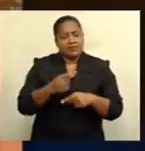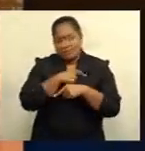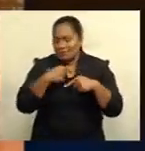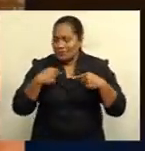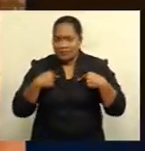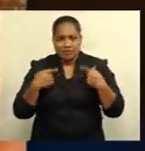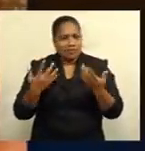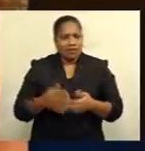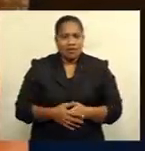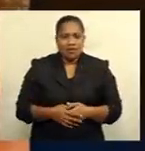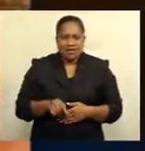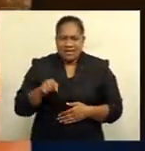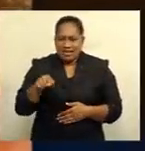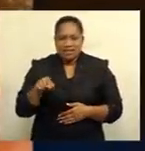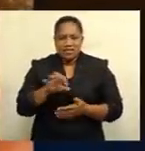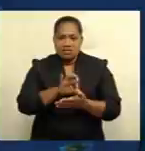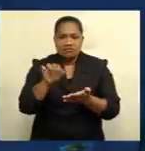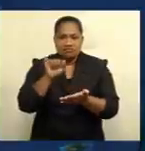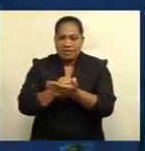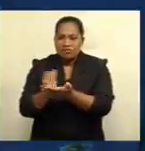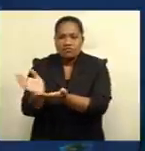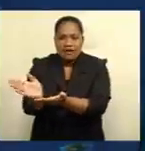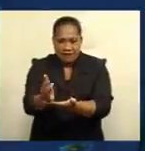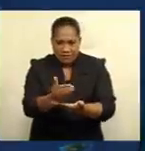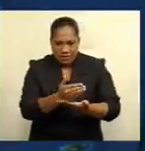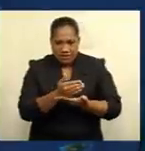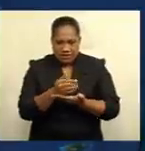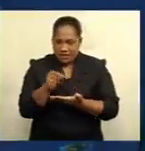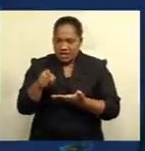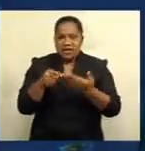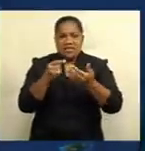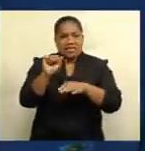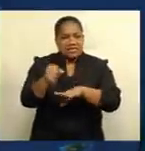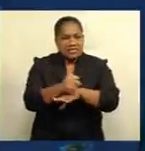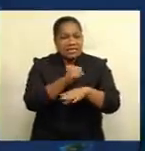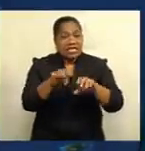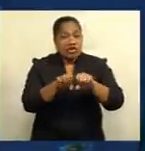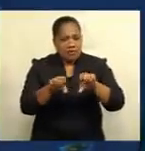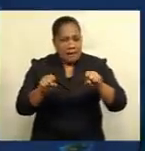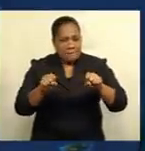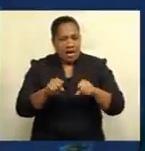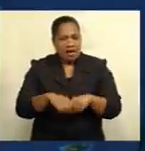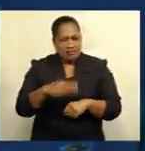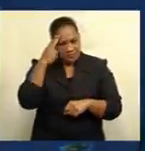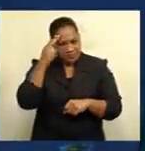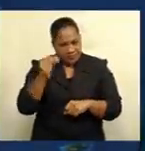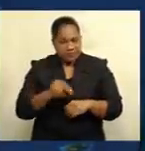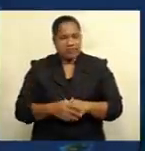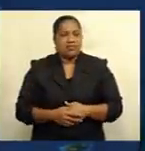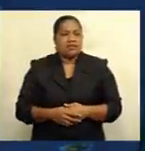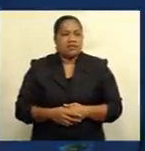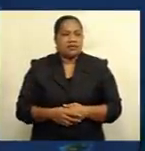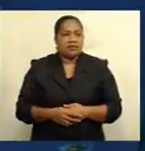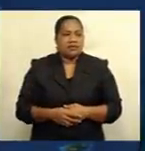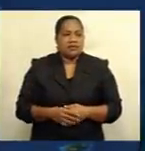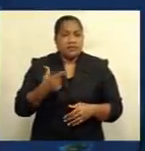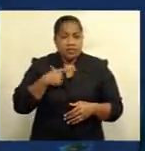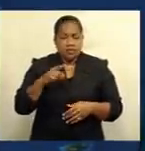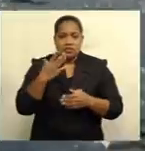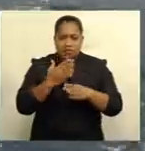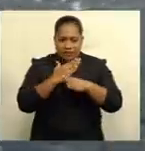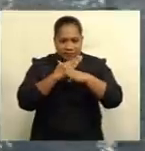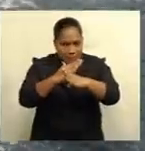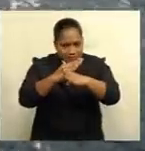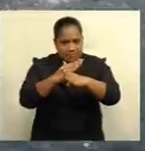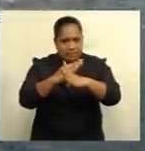alleged illegal harvests of this particular commodity, because we're still under the current the ban that's still in